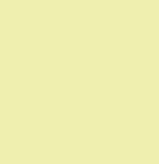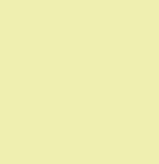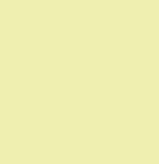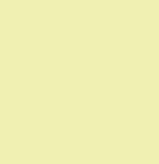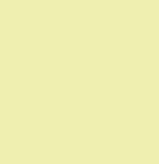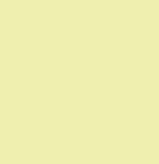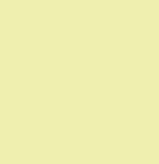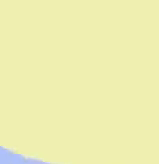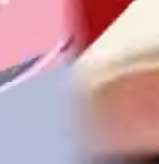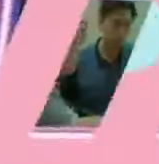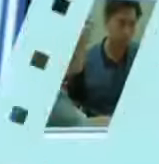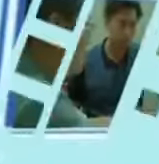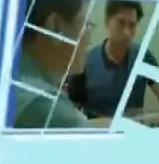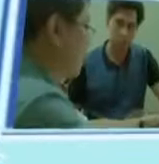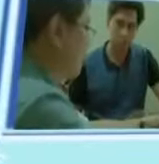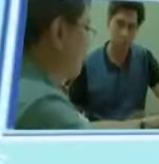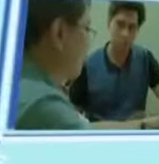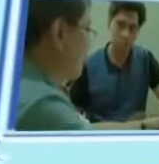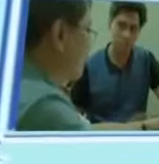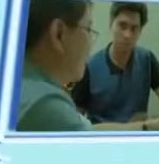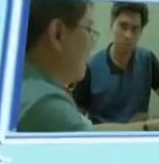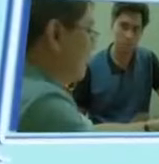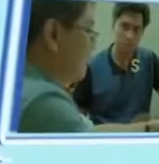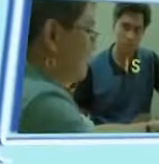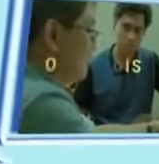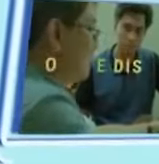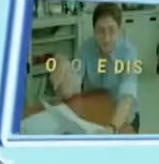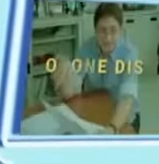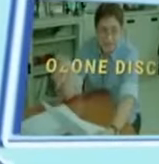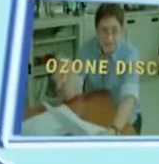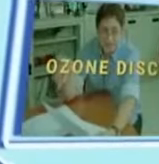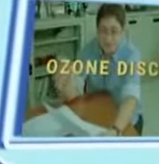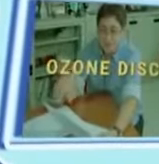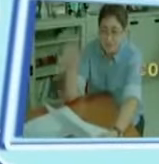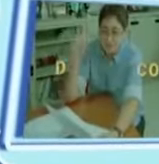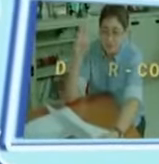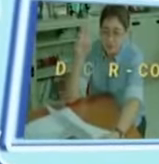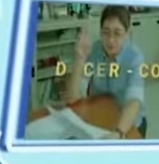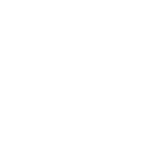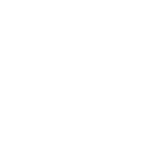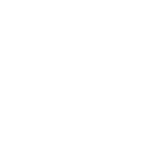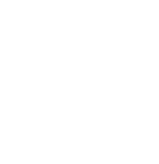Digital. Dahil ito ang aming serbisyong totoo online.